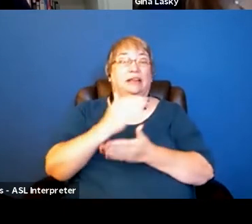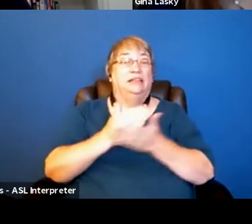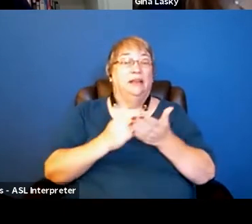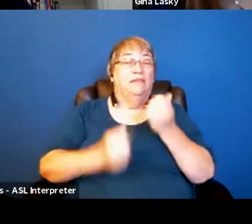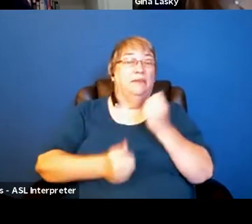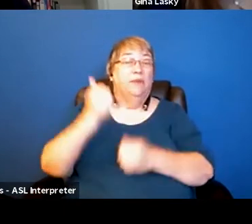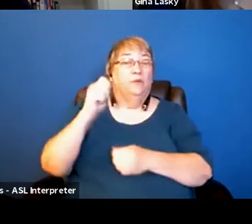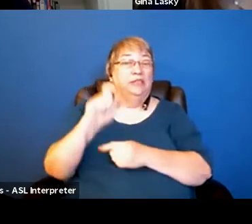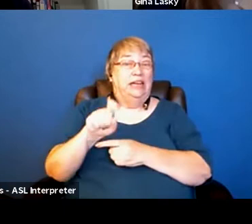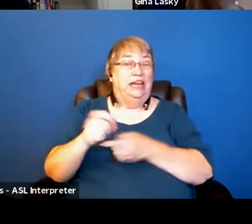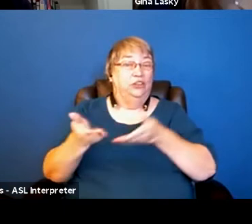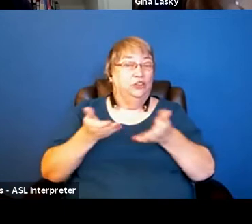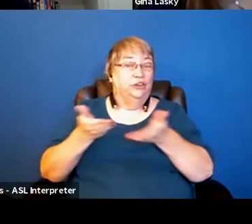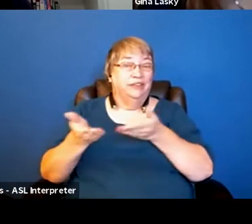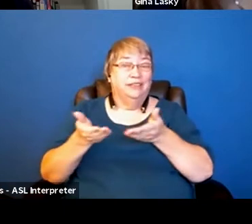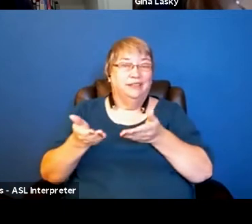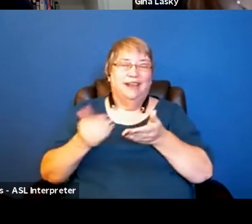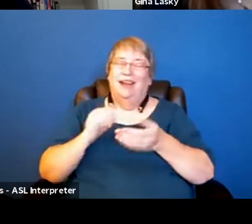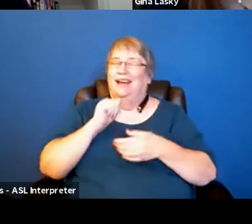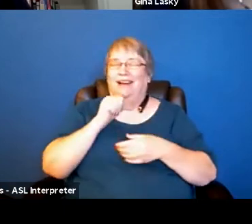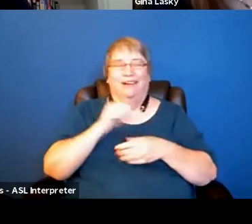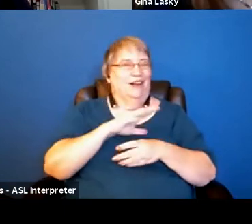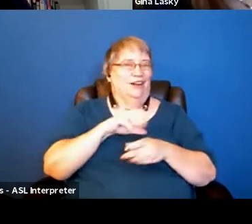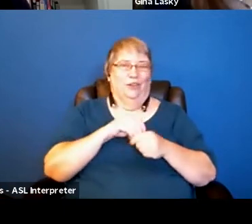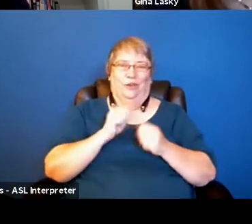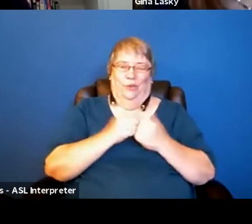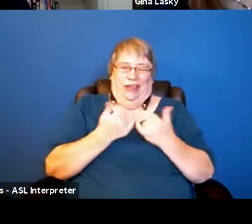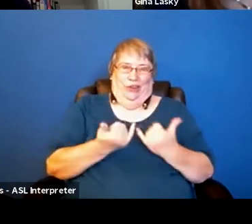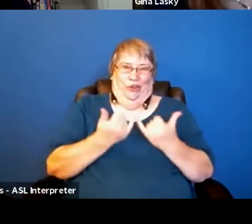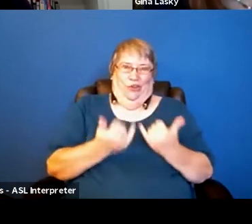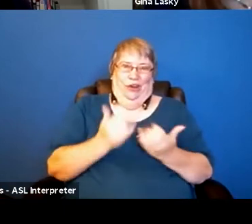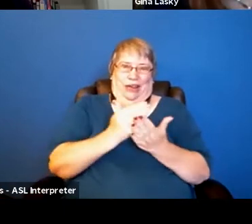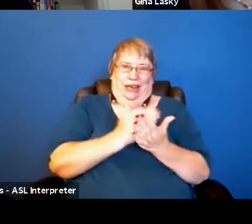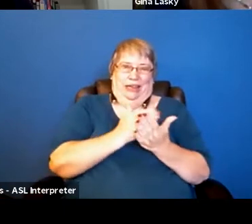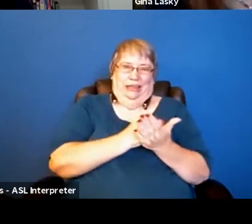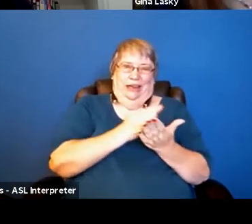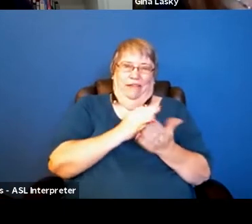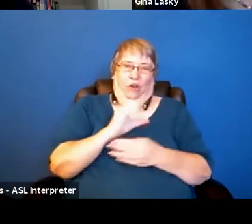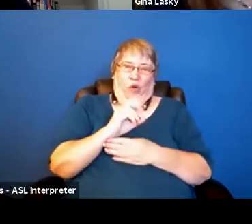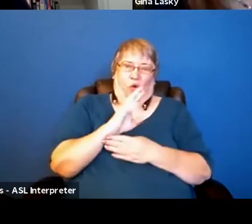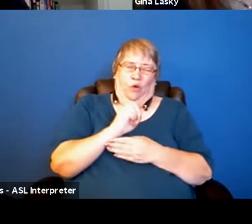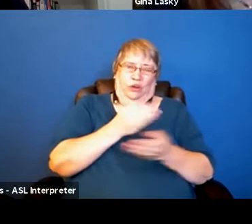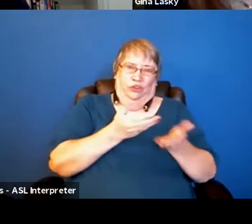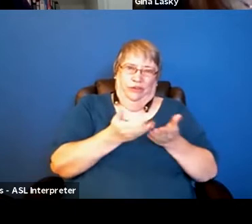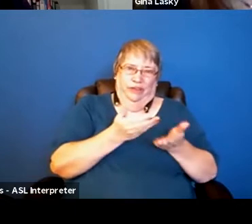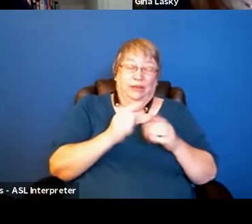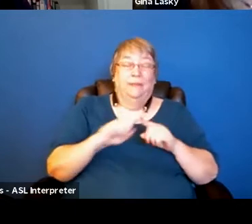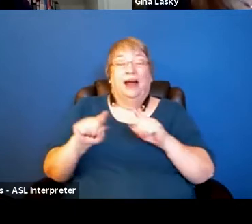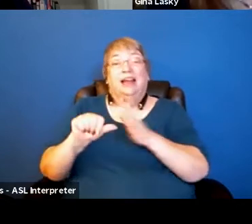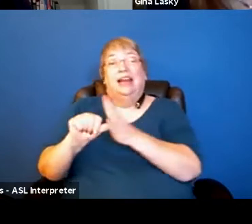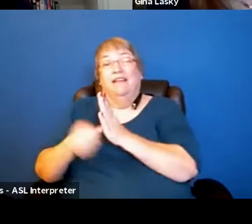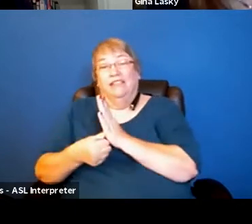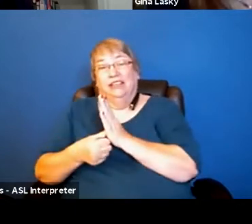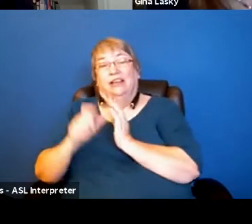are, one, not part of the state's current list of core services, and two, signifies a need for focus on